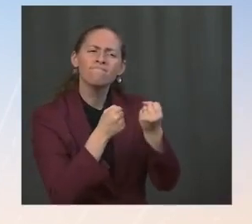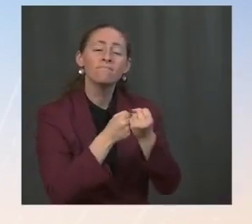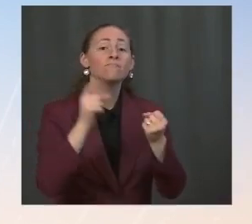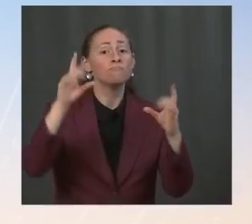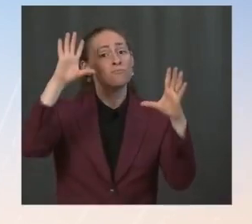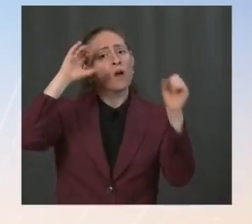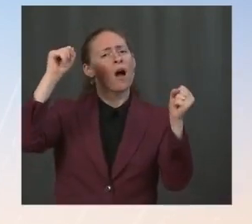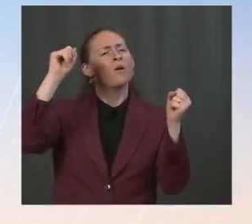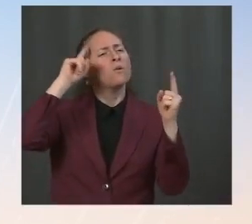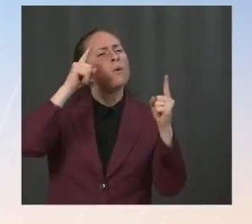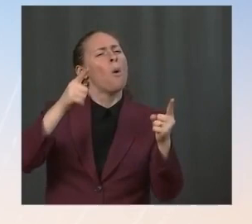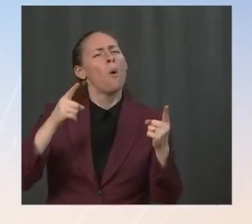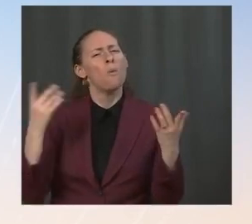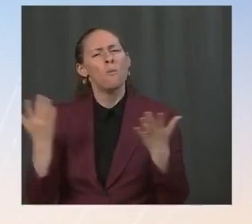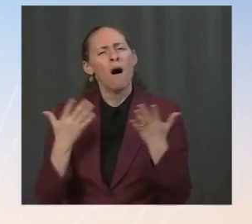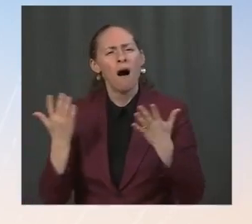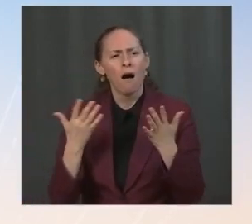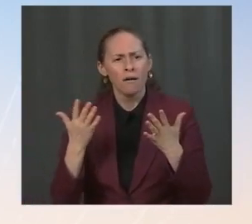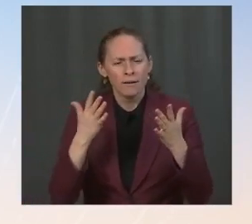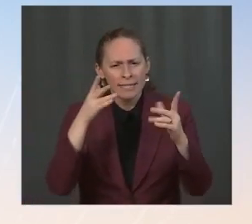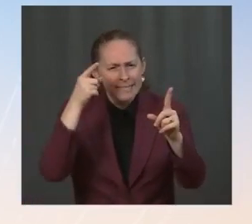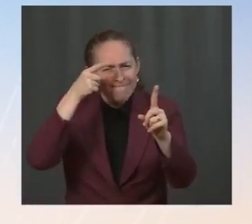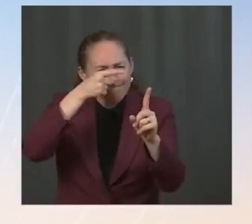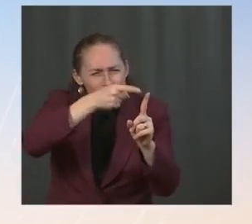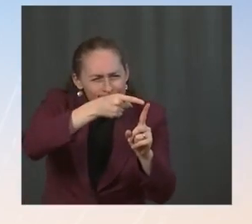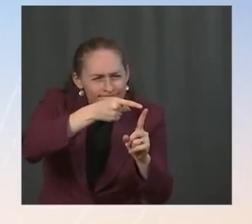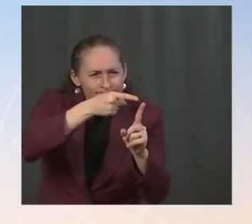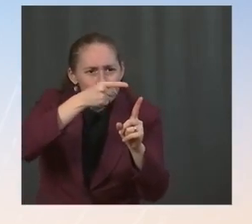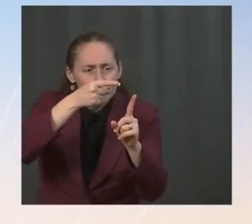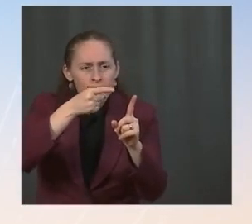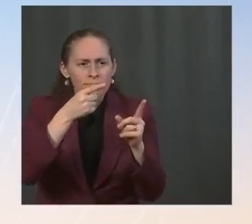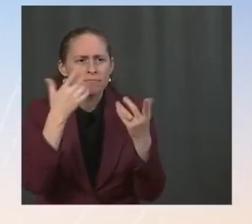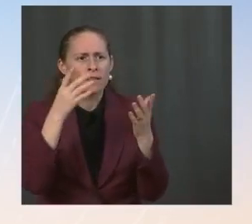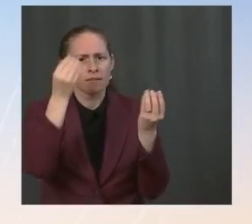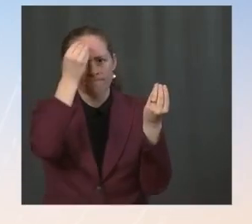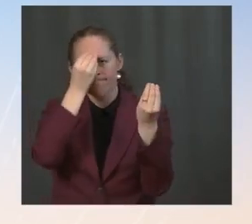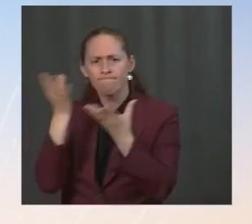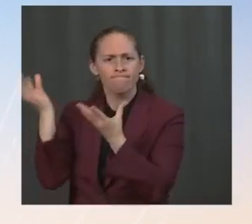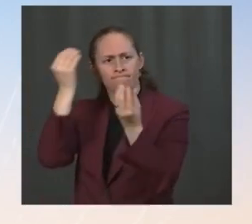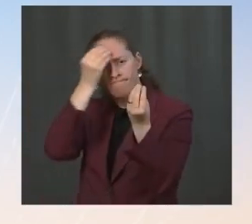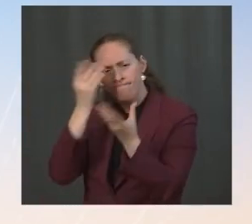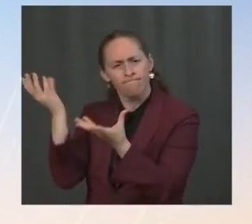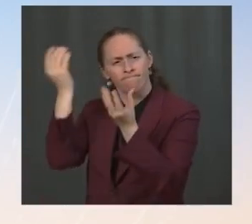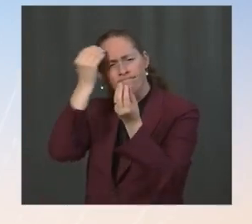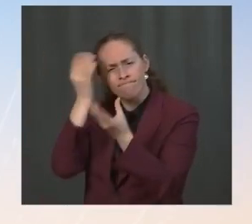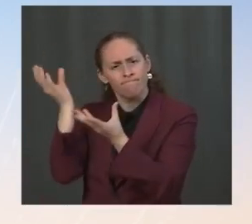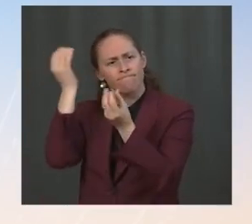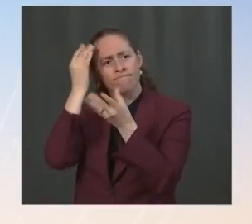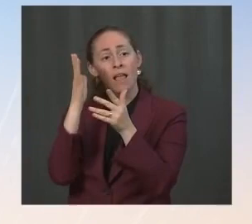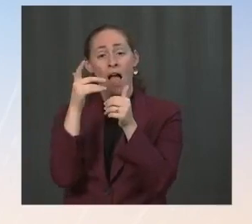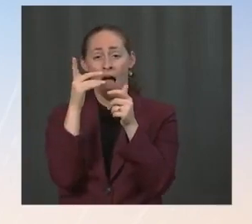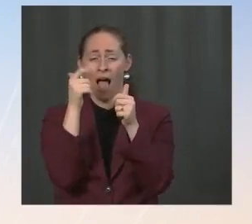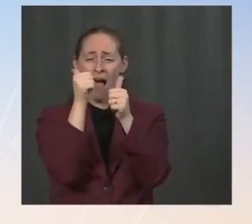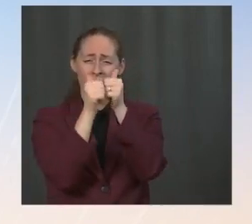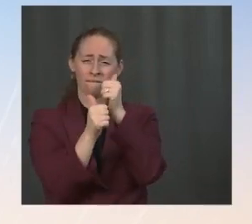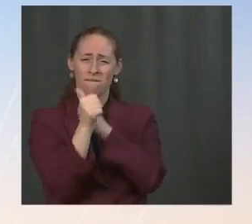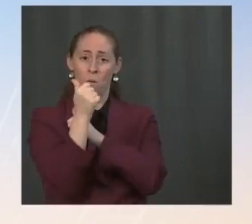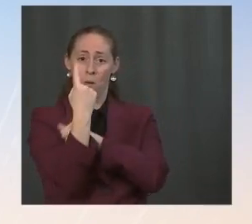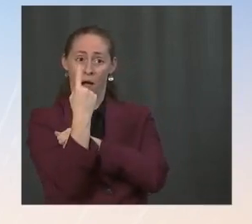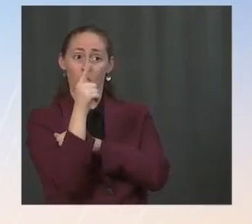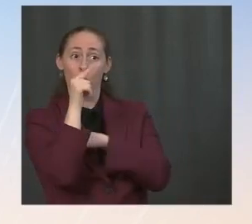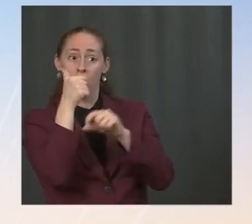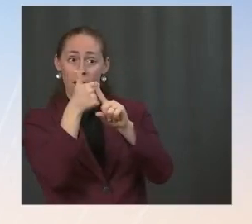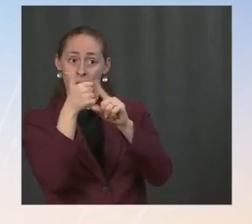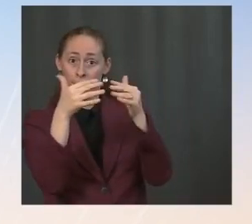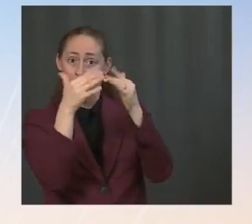focus and laser focus, which he asked for many updates a day on, is getting every American who wants to leave out now in the next few days. That